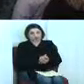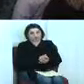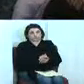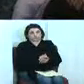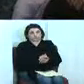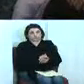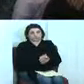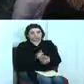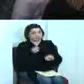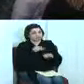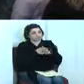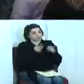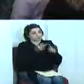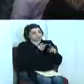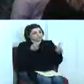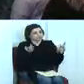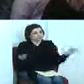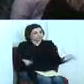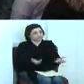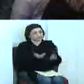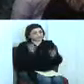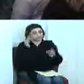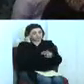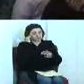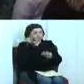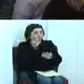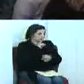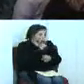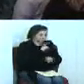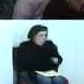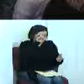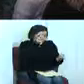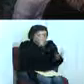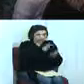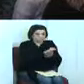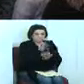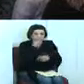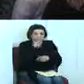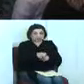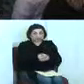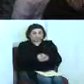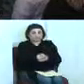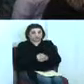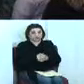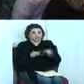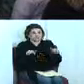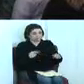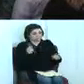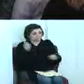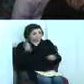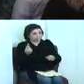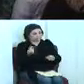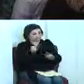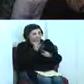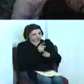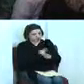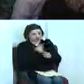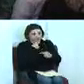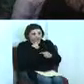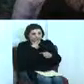Send us from here, God, knowing that we really did believe. That in this one moment we said